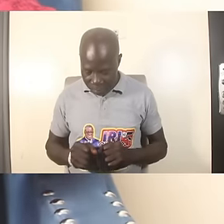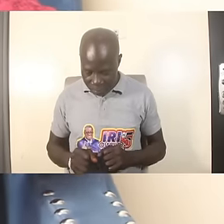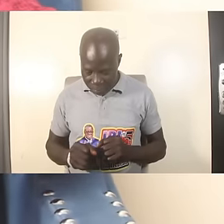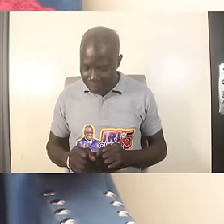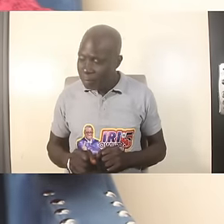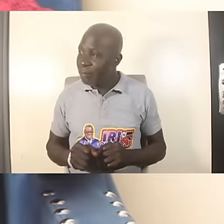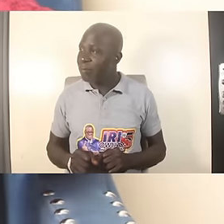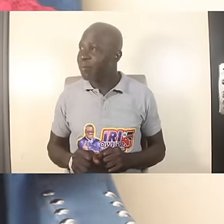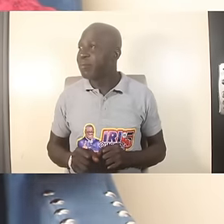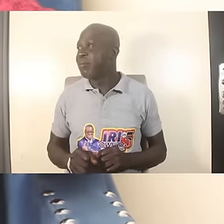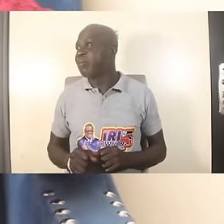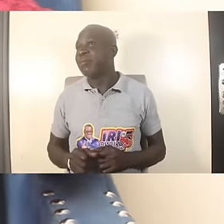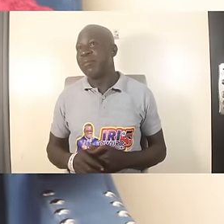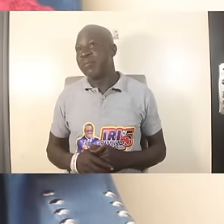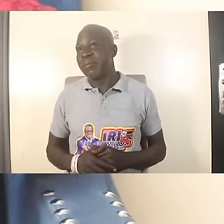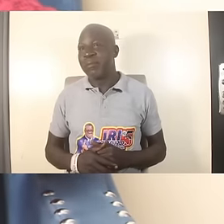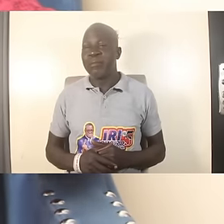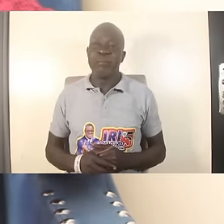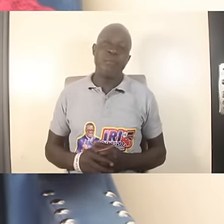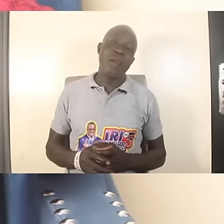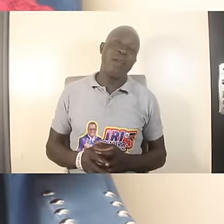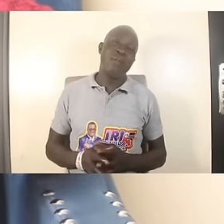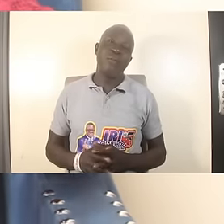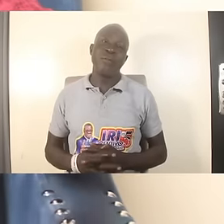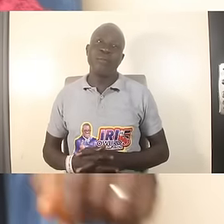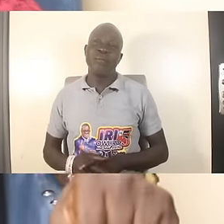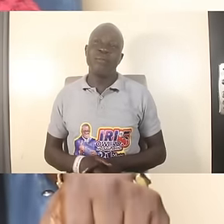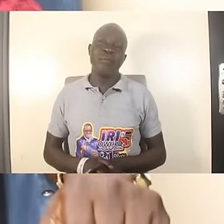eni bale